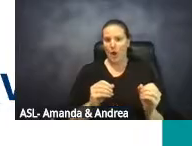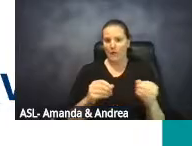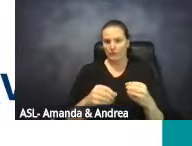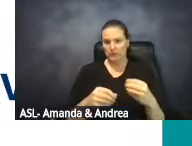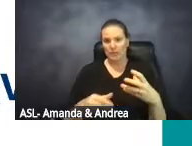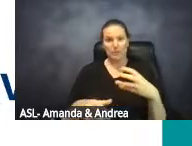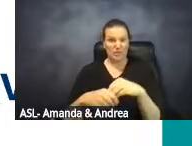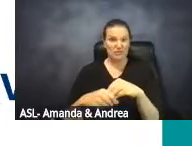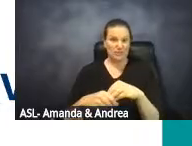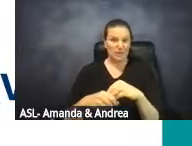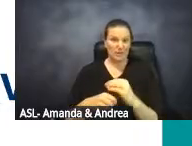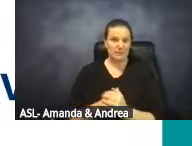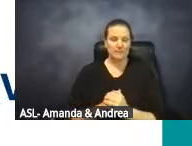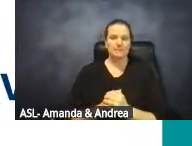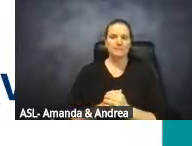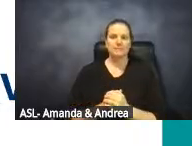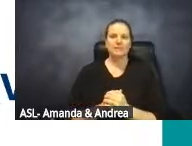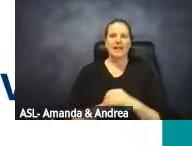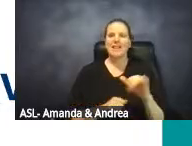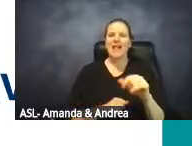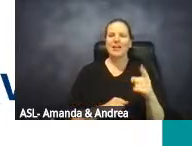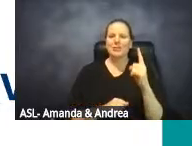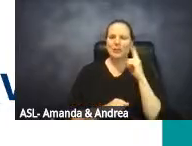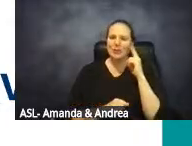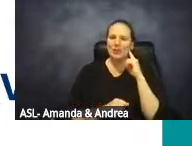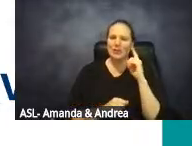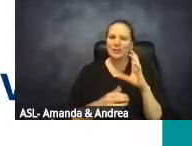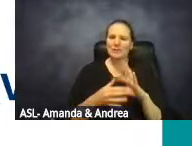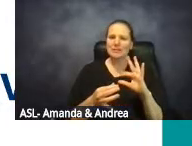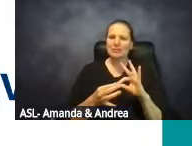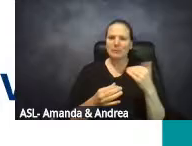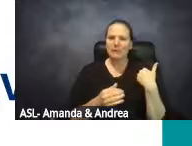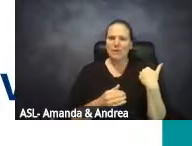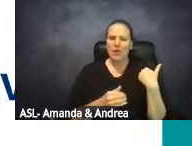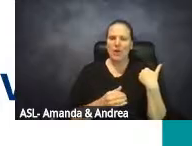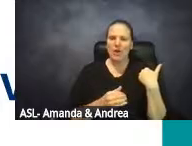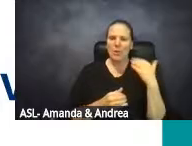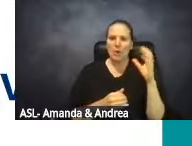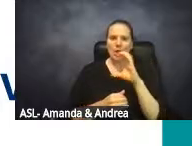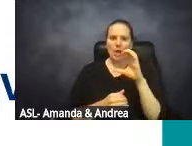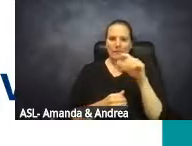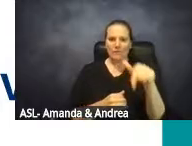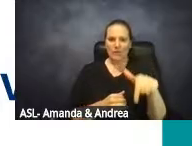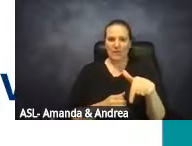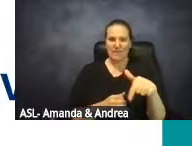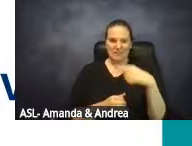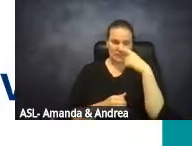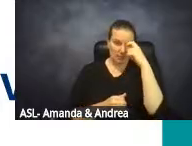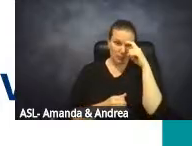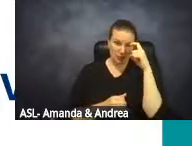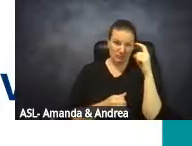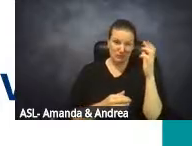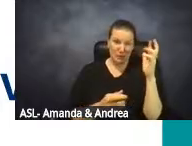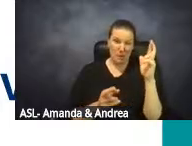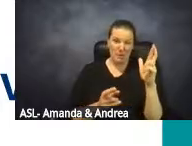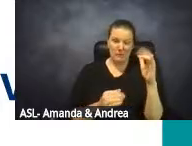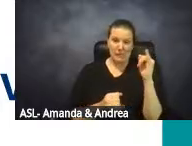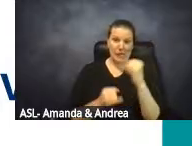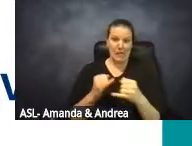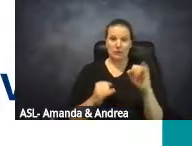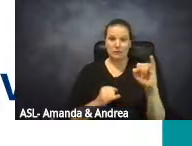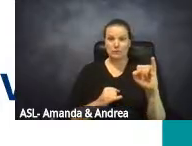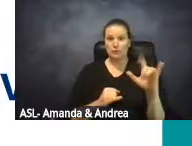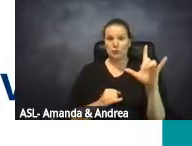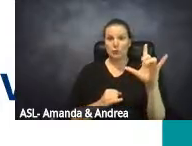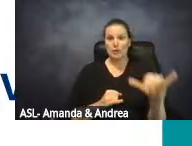participate. And as you've heard mentioned before, we're looking for this summer, hopefully by the end of July,